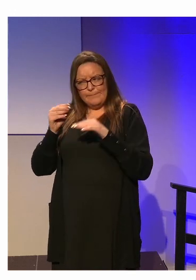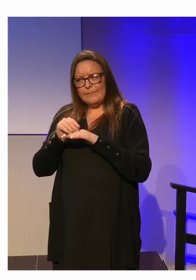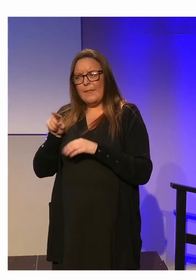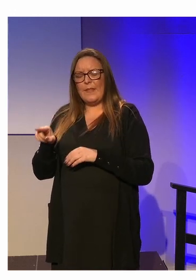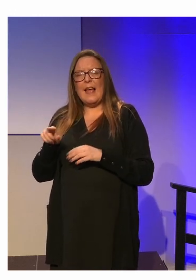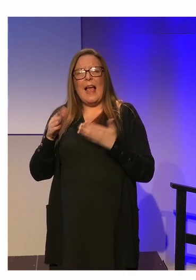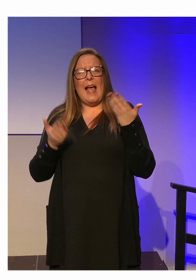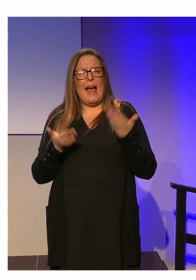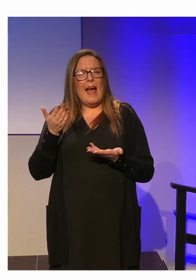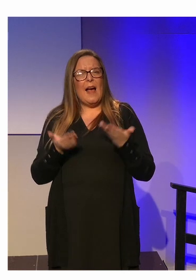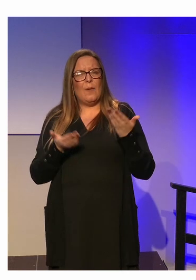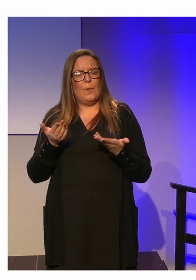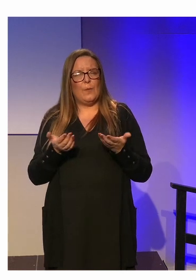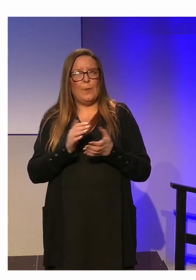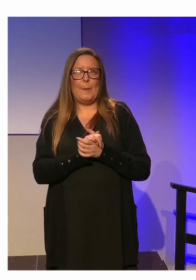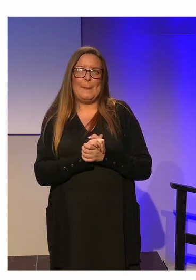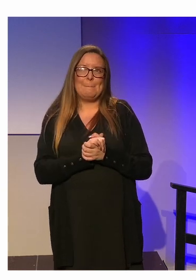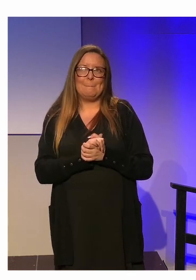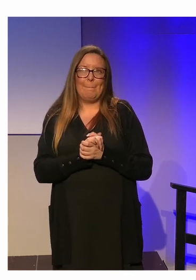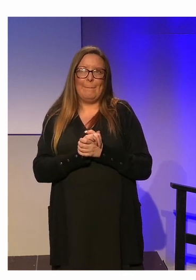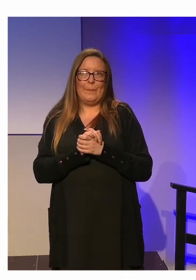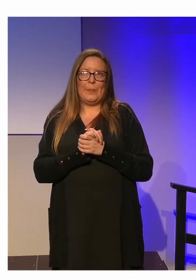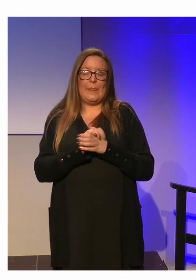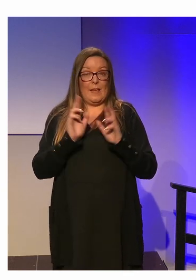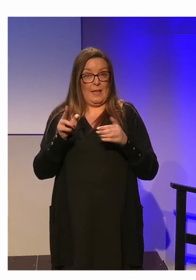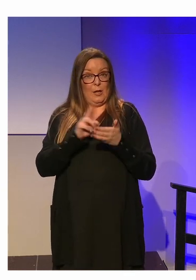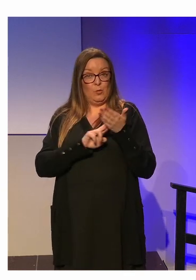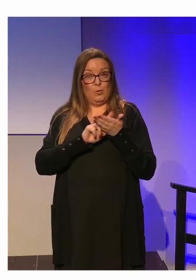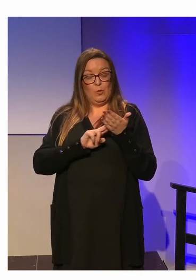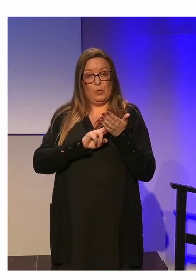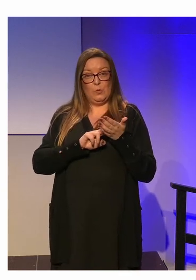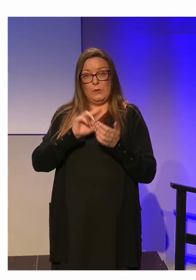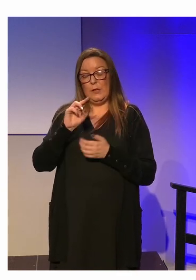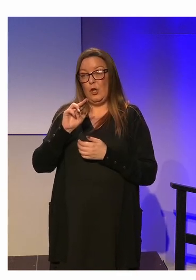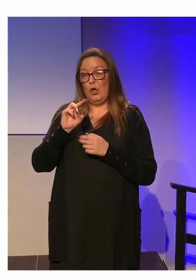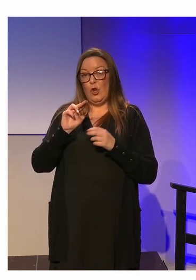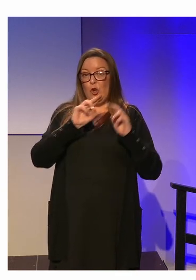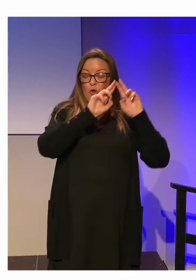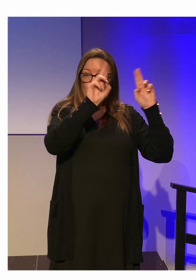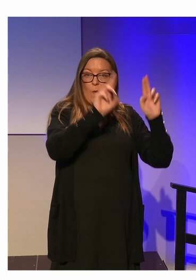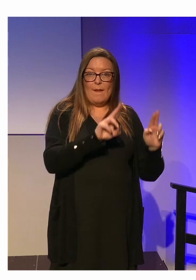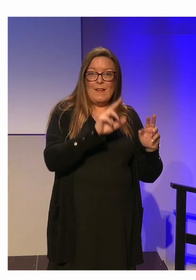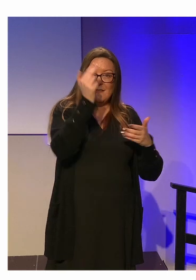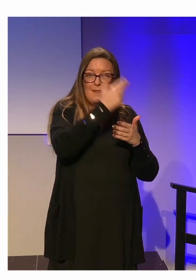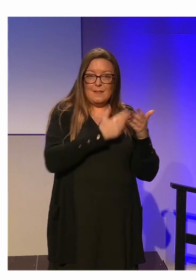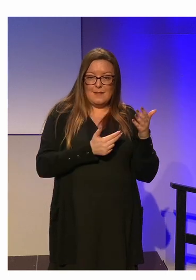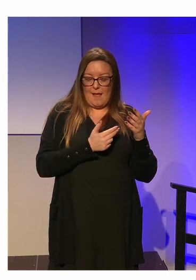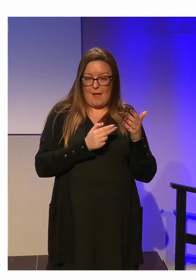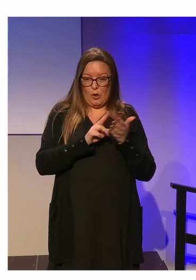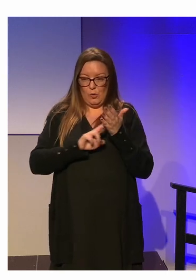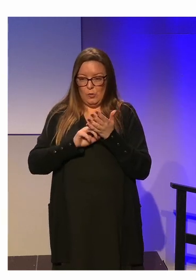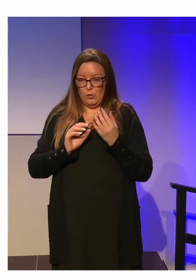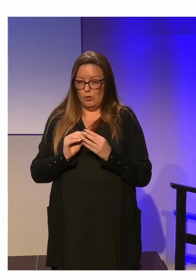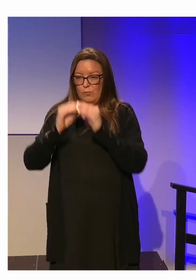determine how we can use universal design for learning to create some new technologies